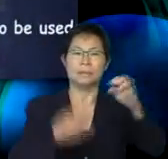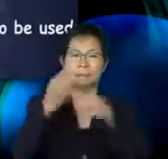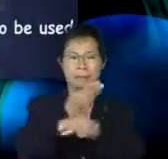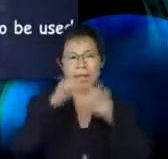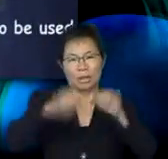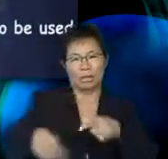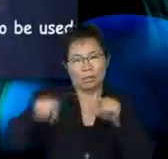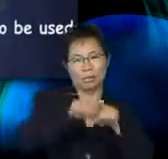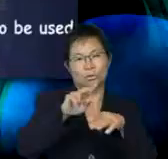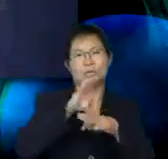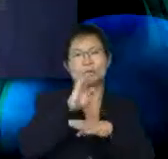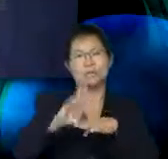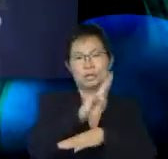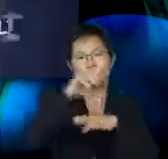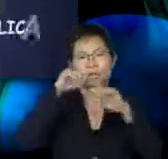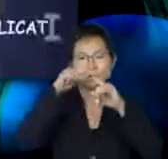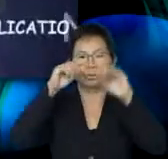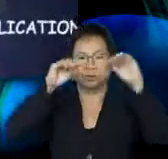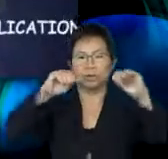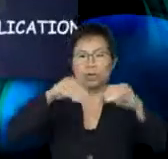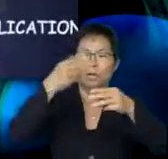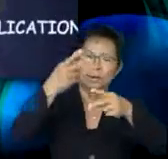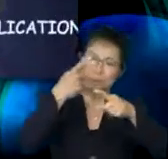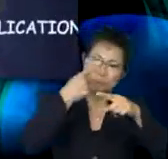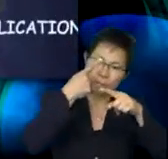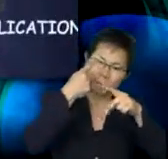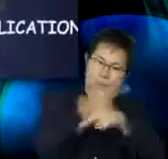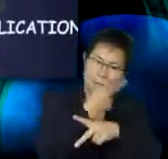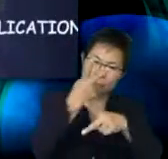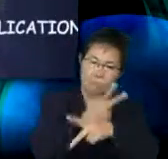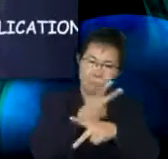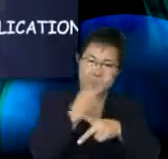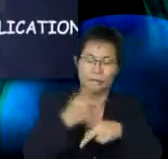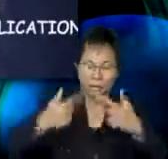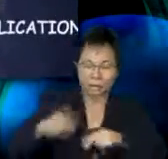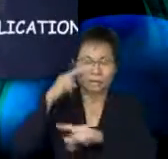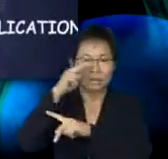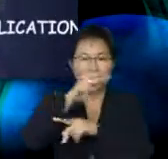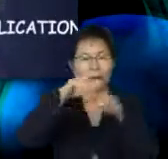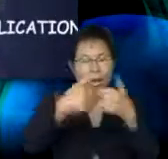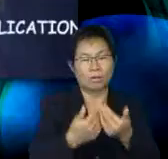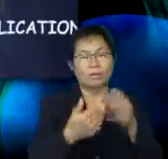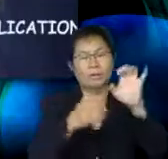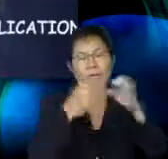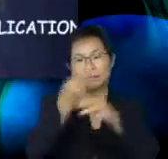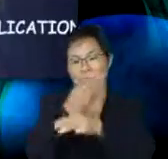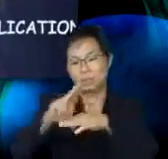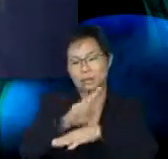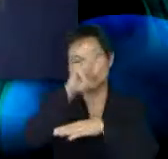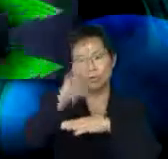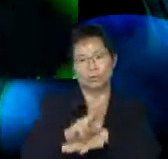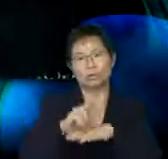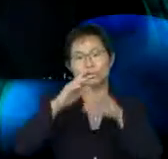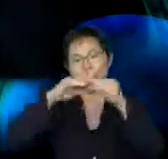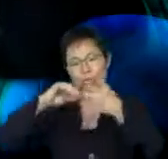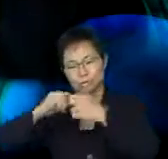EMaths can also be used to teach multiplication. Let us take a look at how EMaths is being used to